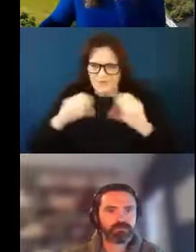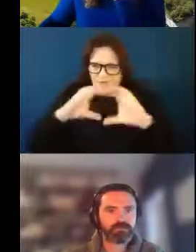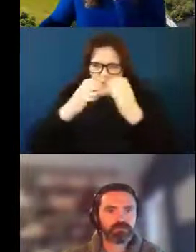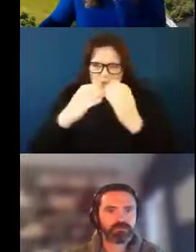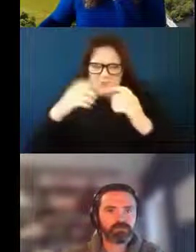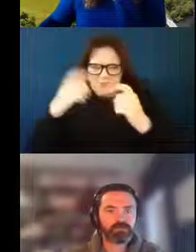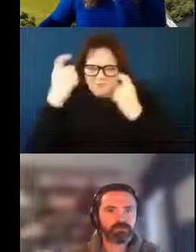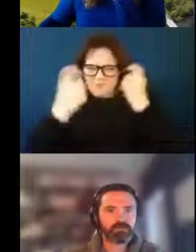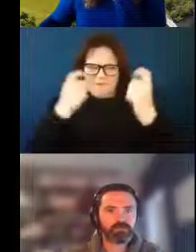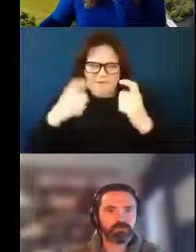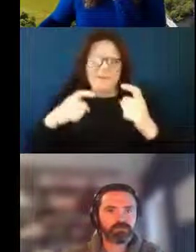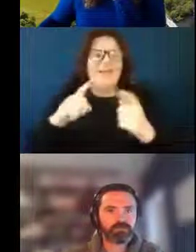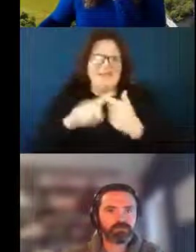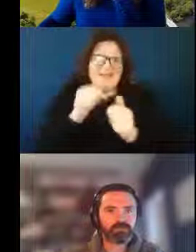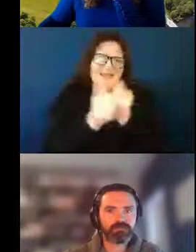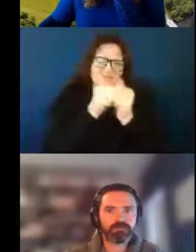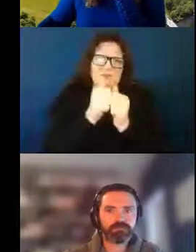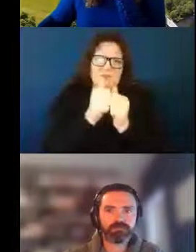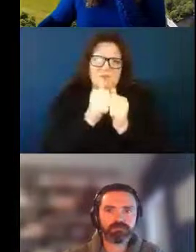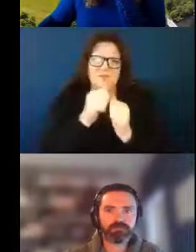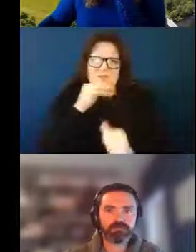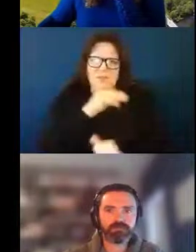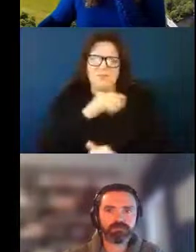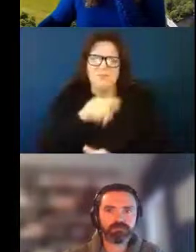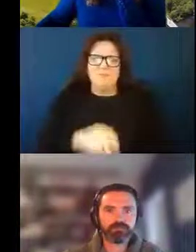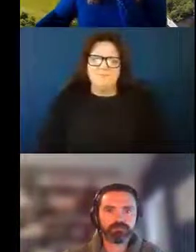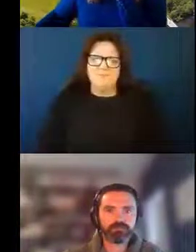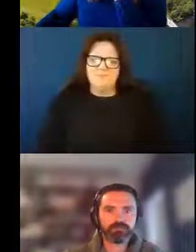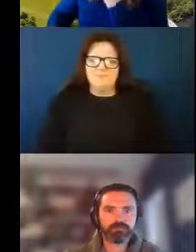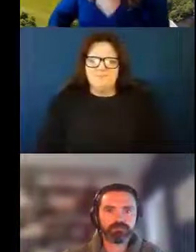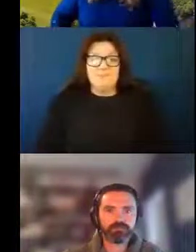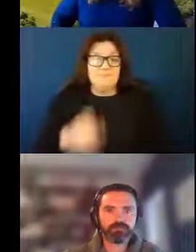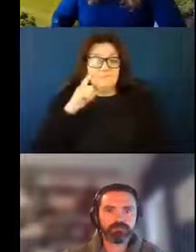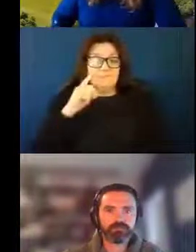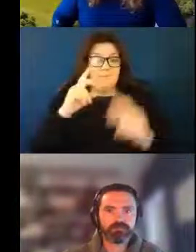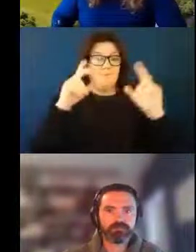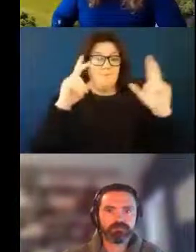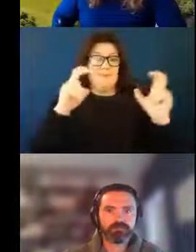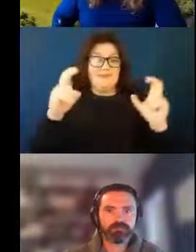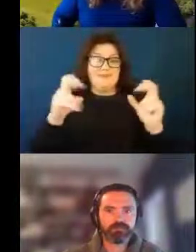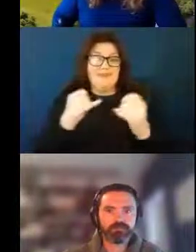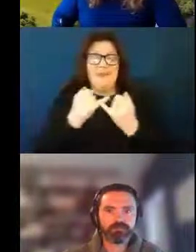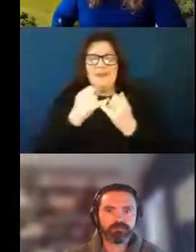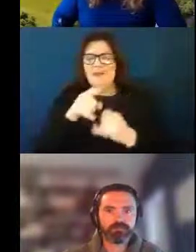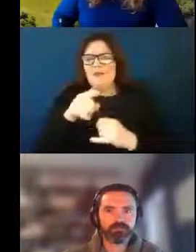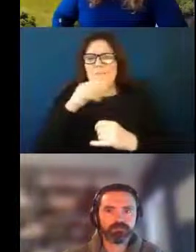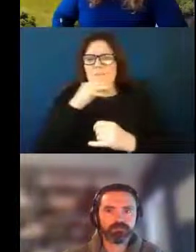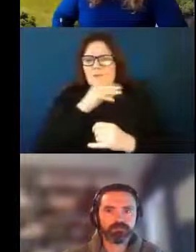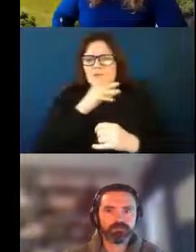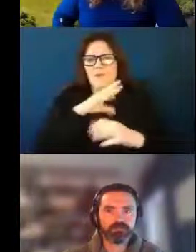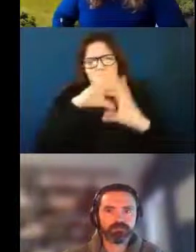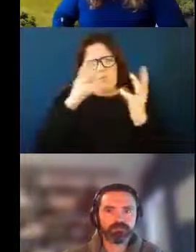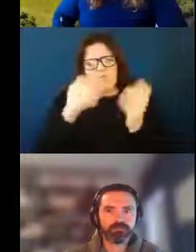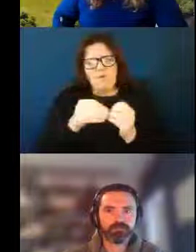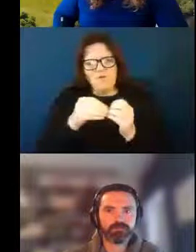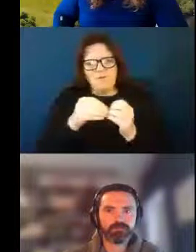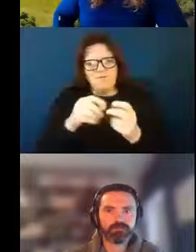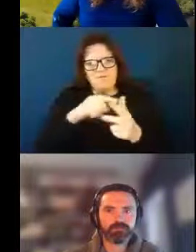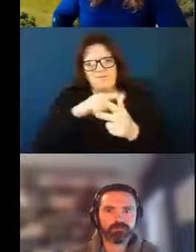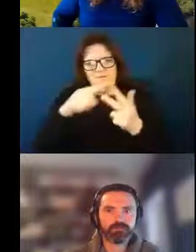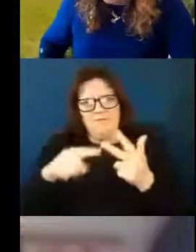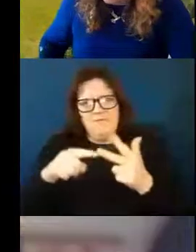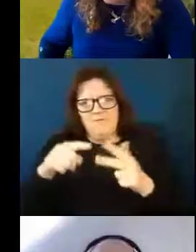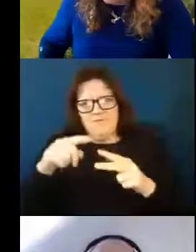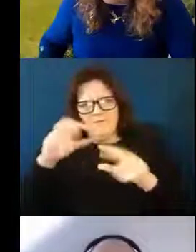reflection, and action. And I think that those phrases sit really well with the overarching framework of